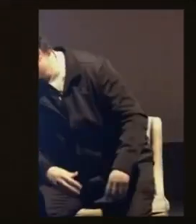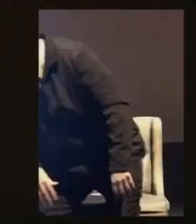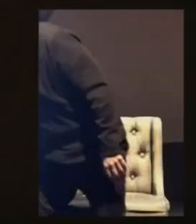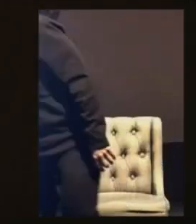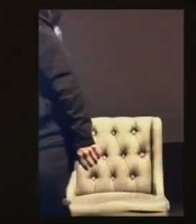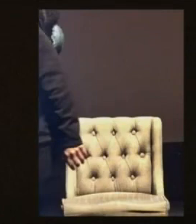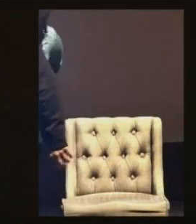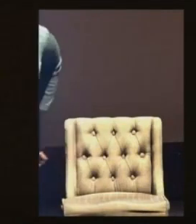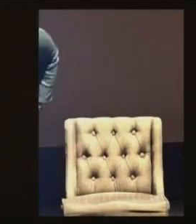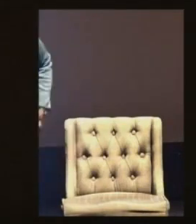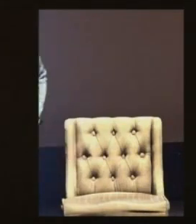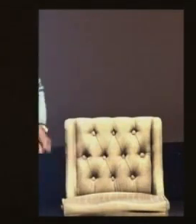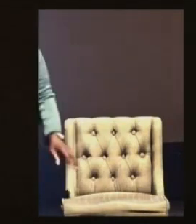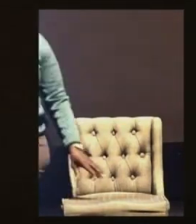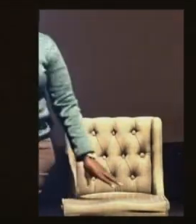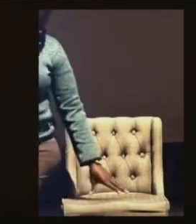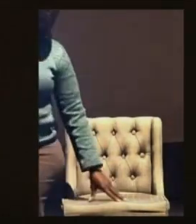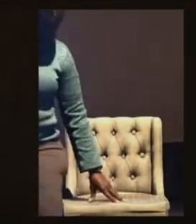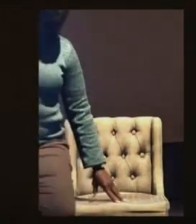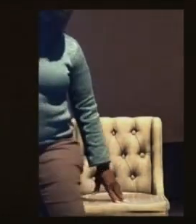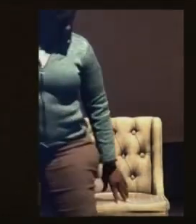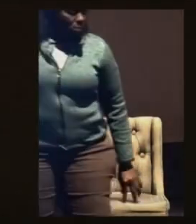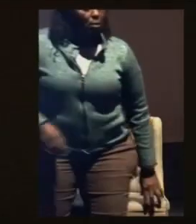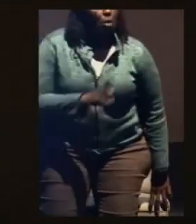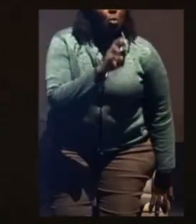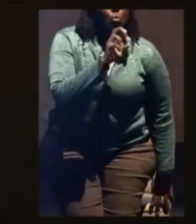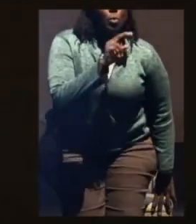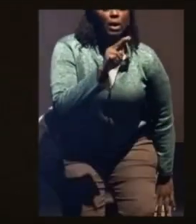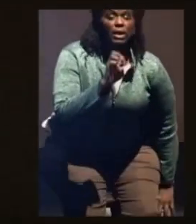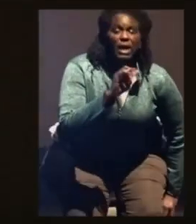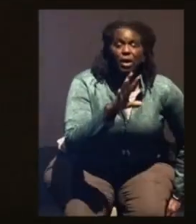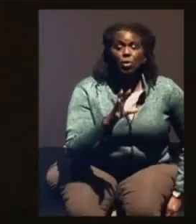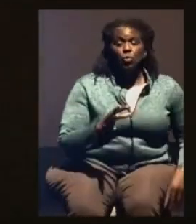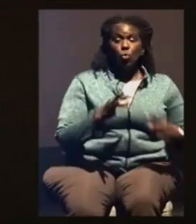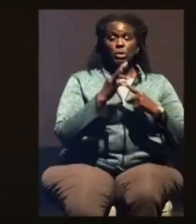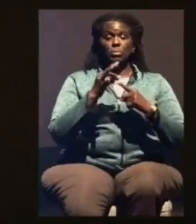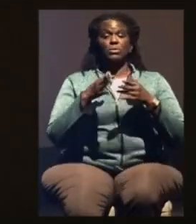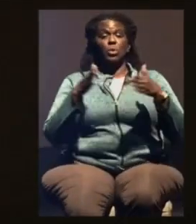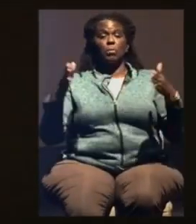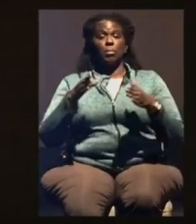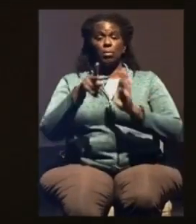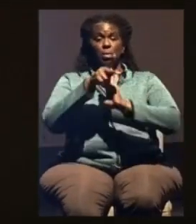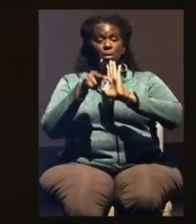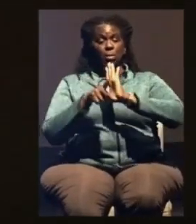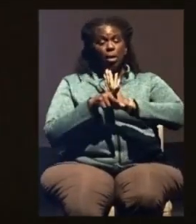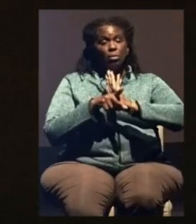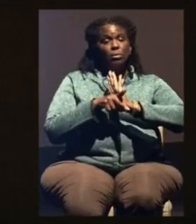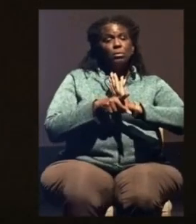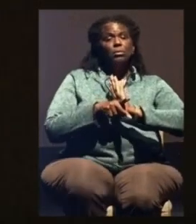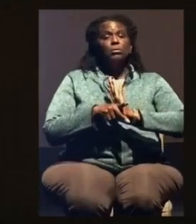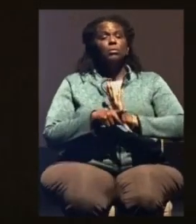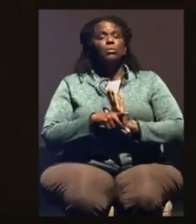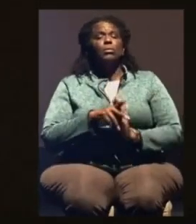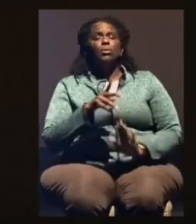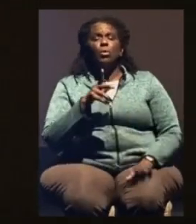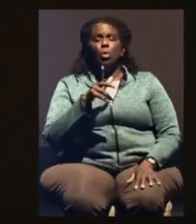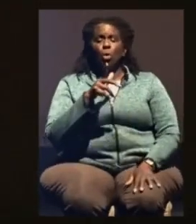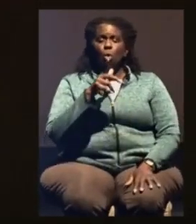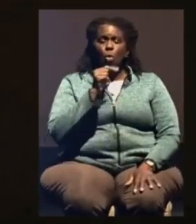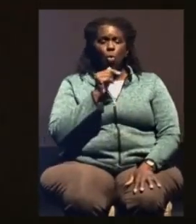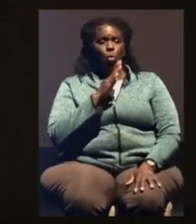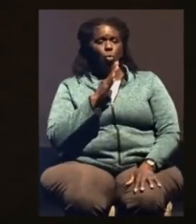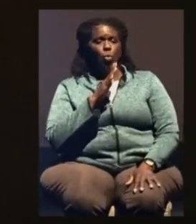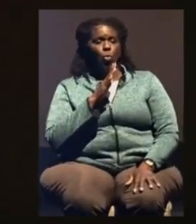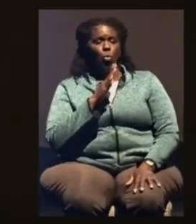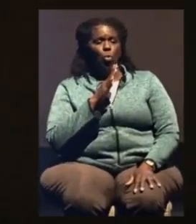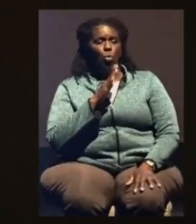us. Renee, you're a specialist in many areas of public policy, but you're gonna talk to us about one of them right now, which is the question of food insecurity and